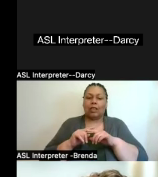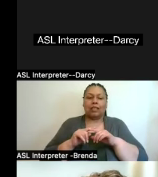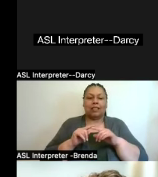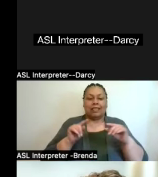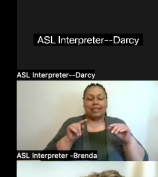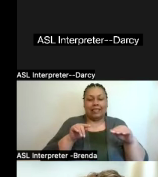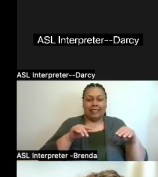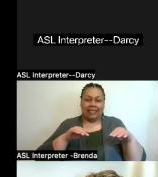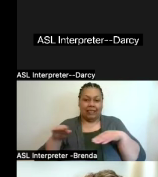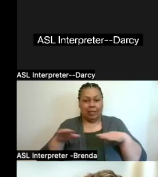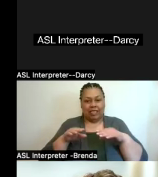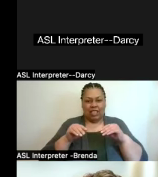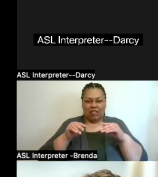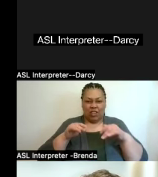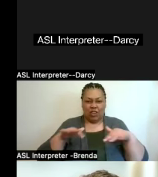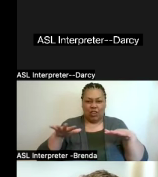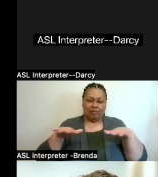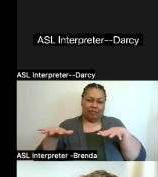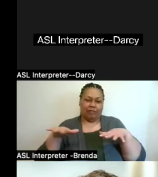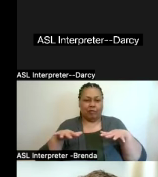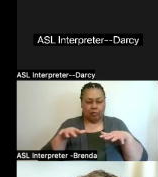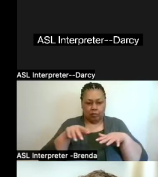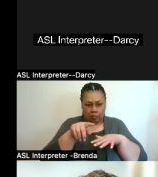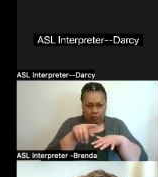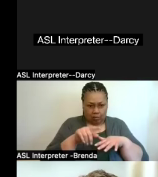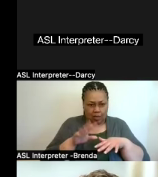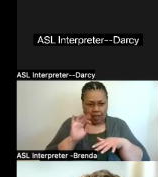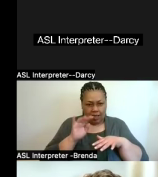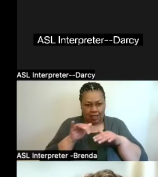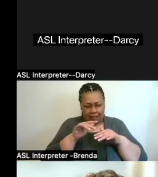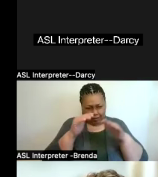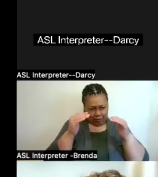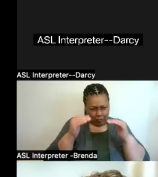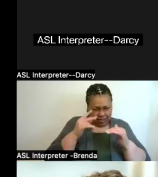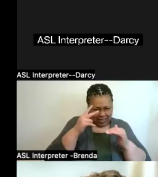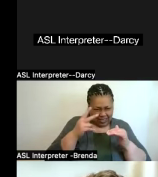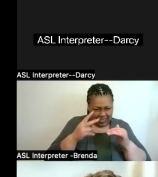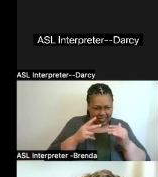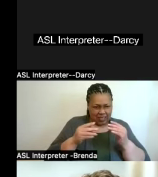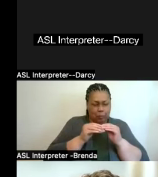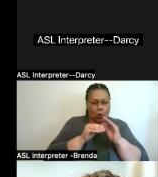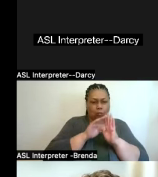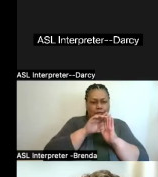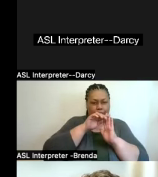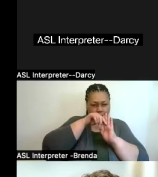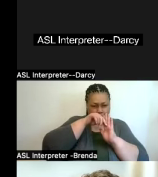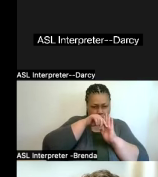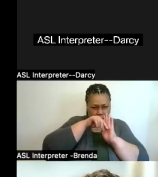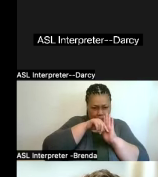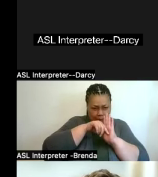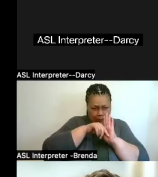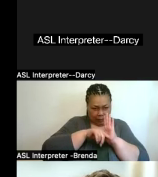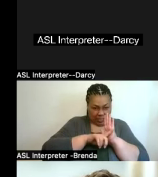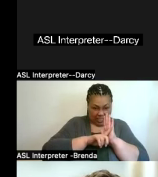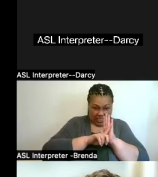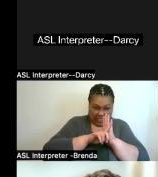where at the bottom, we have the magnitude 6 South Napa earthquake, and as we go further up on the plot, we increase our